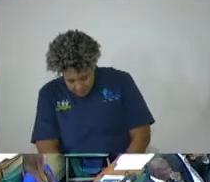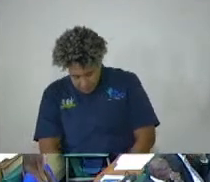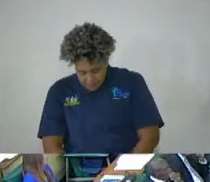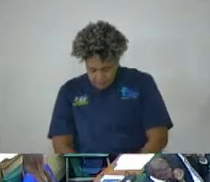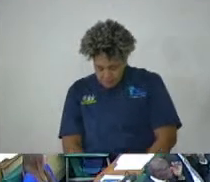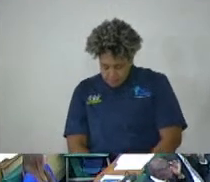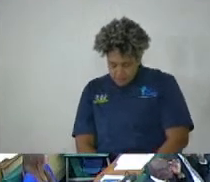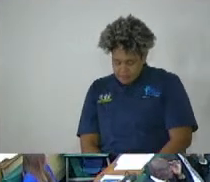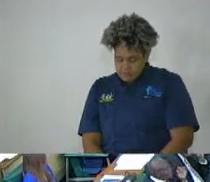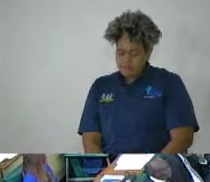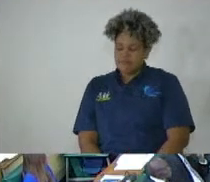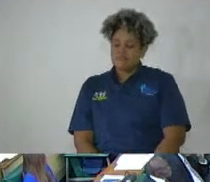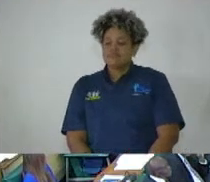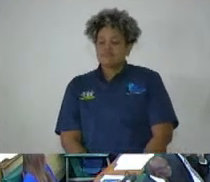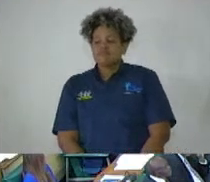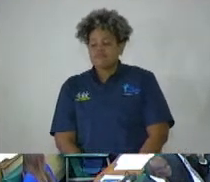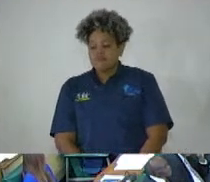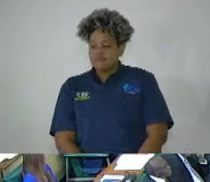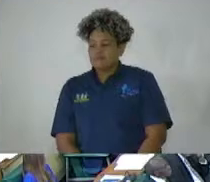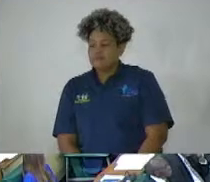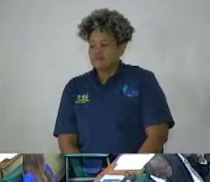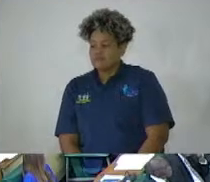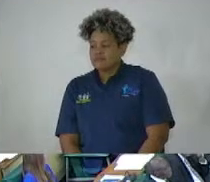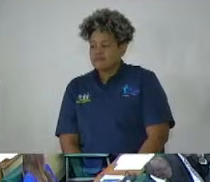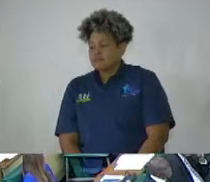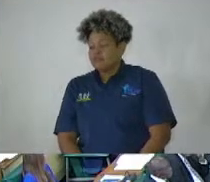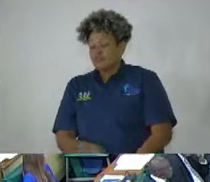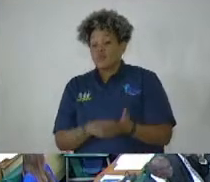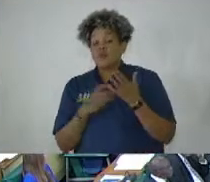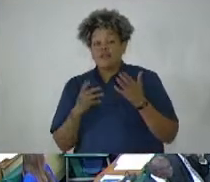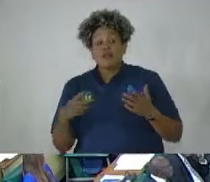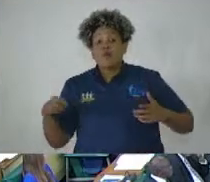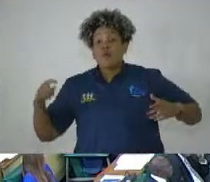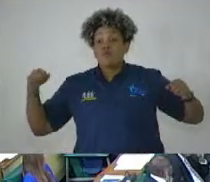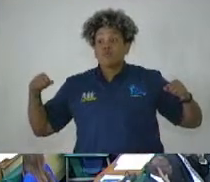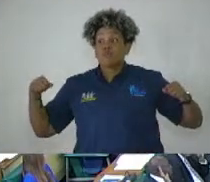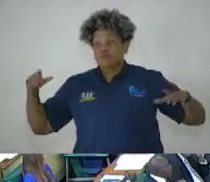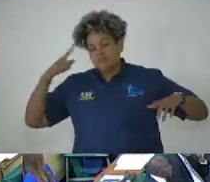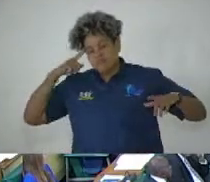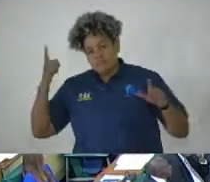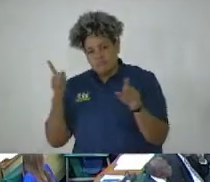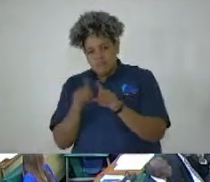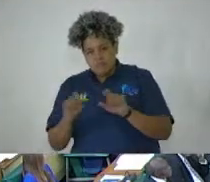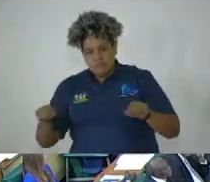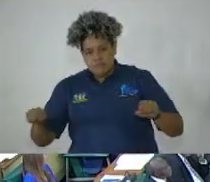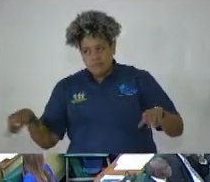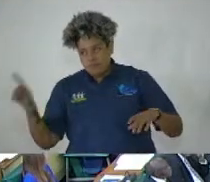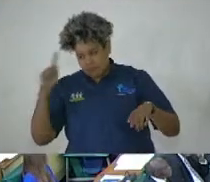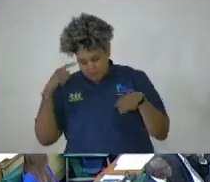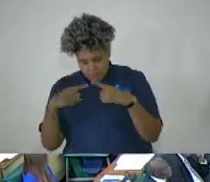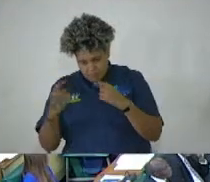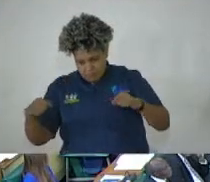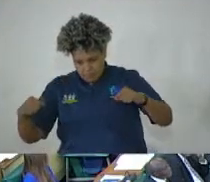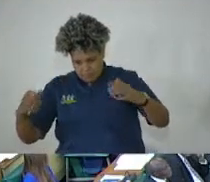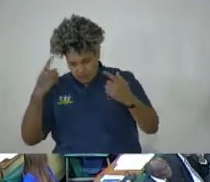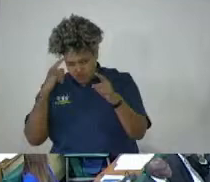gave earlier. The request is on the floor. Those in favor? Those against? Ayes have